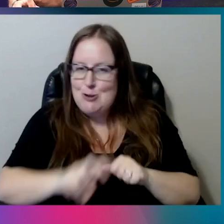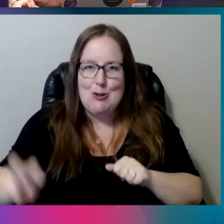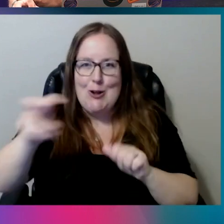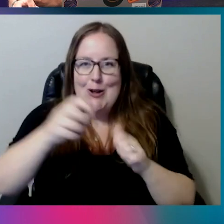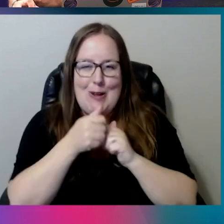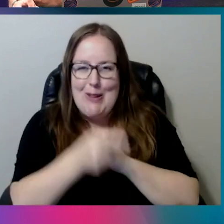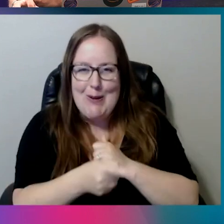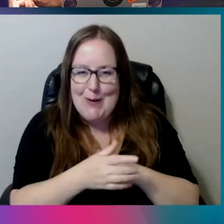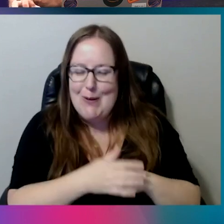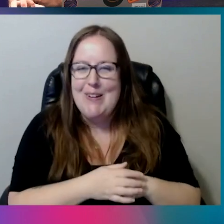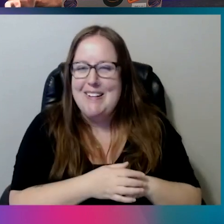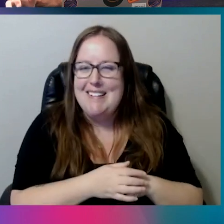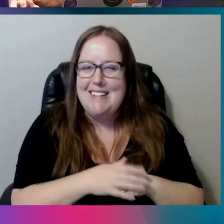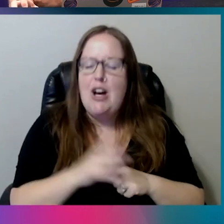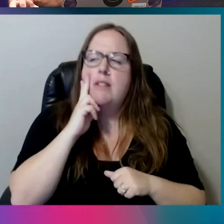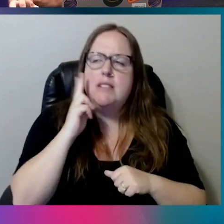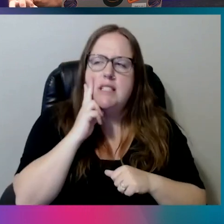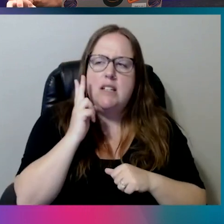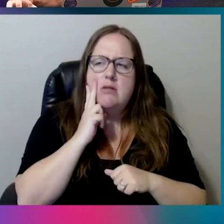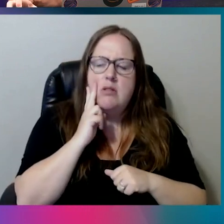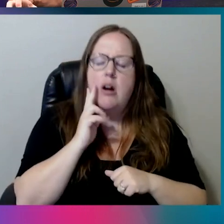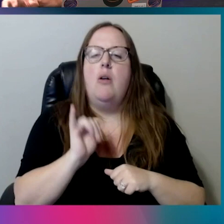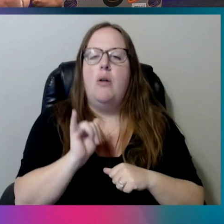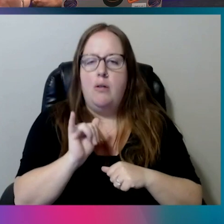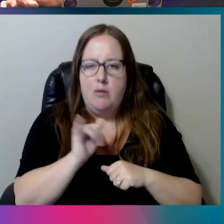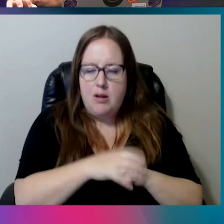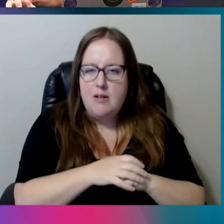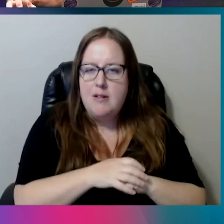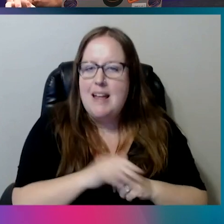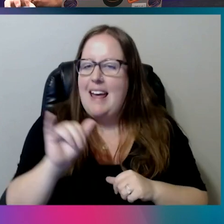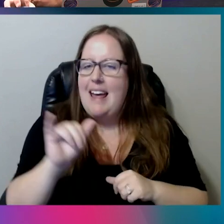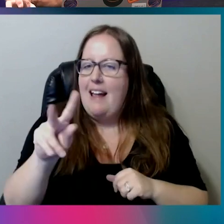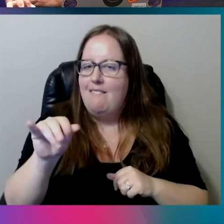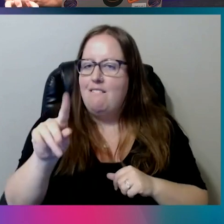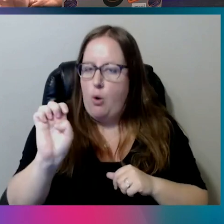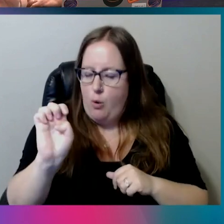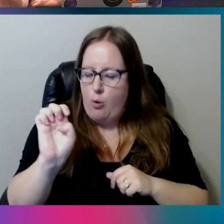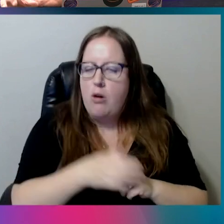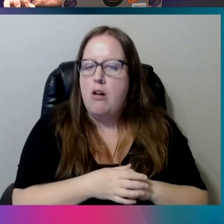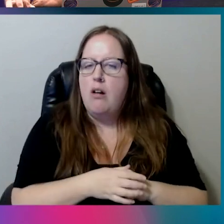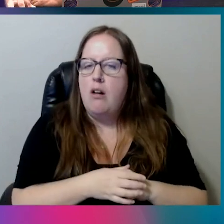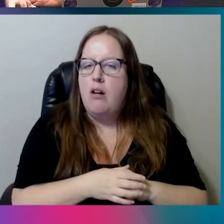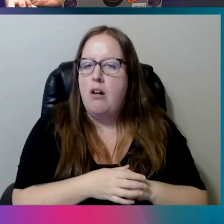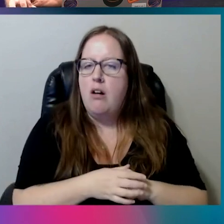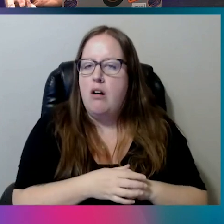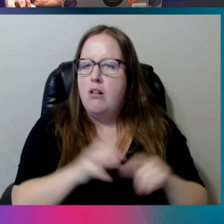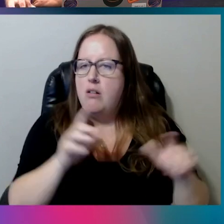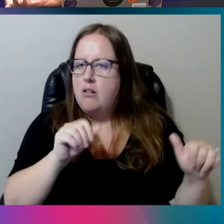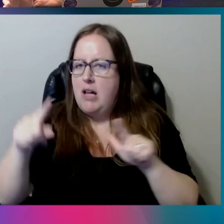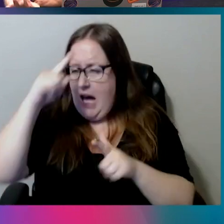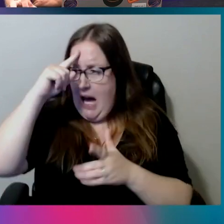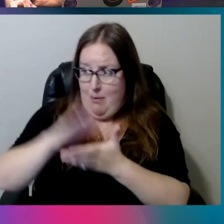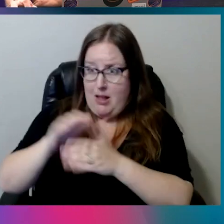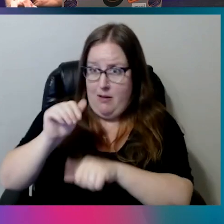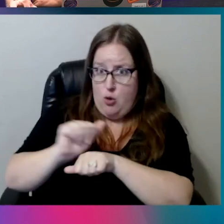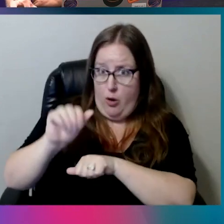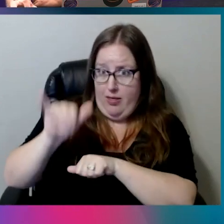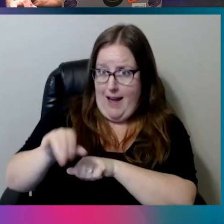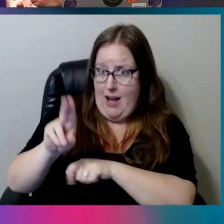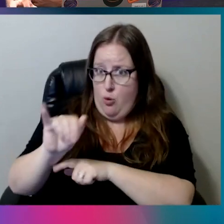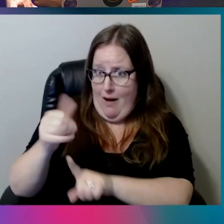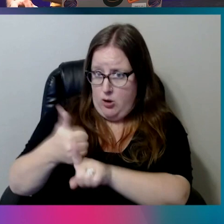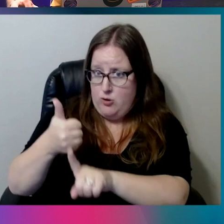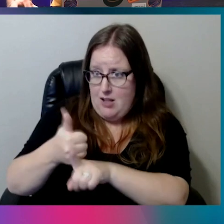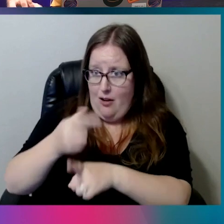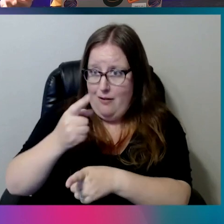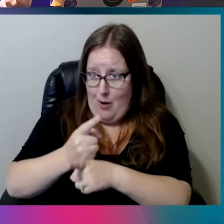invoke. Look, there we go. Do an invoke. Brings up a lovely little window. And I believe that you worked on this UI at some point. So,